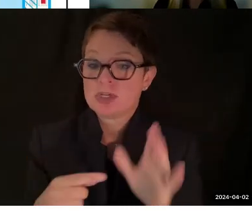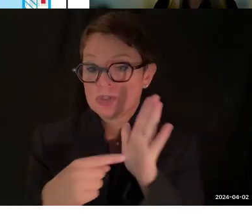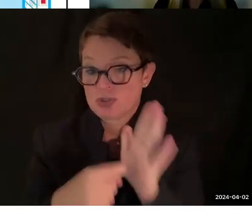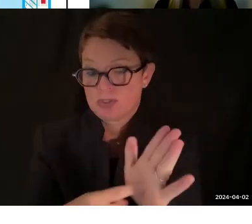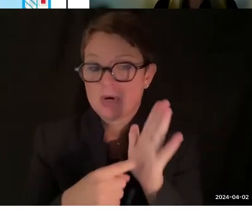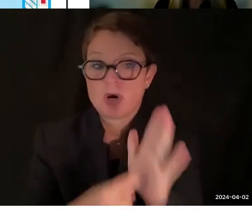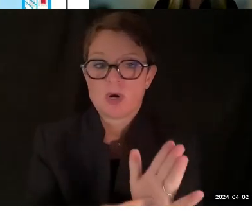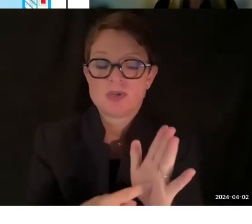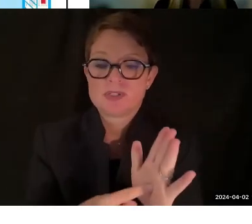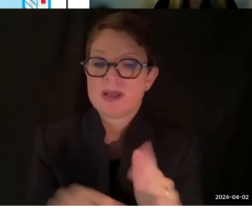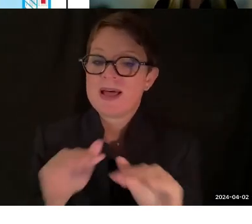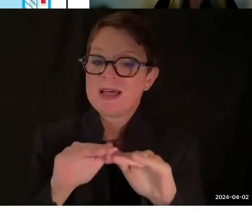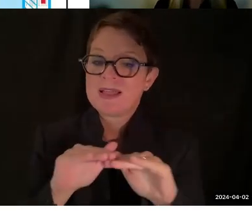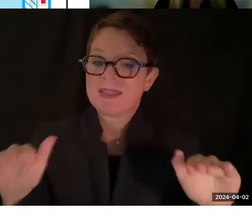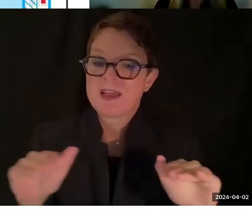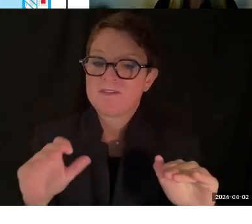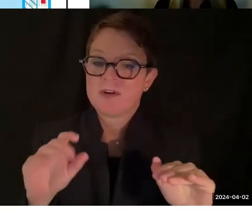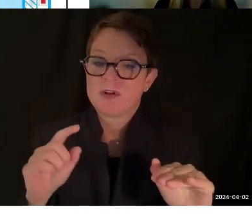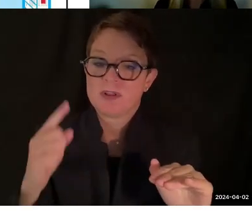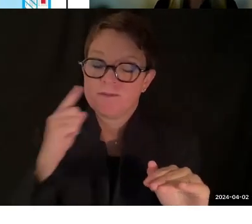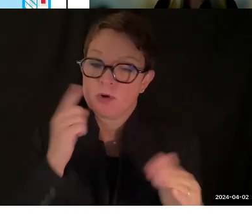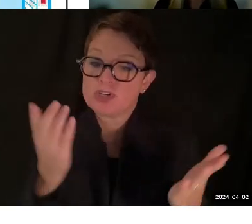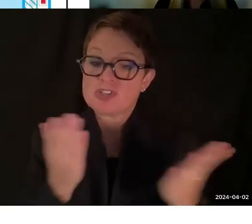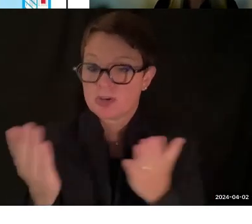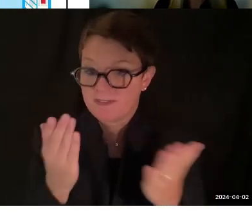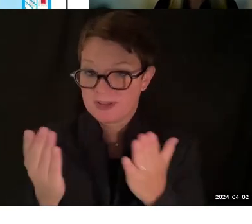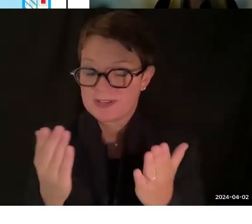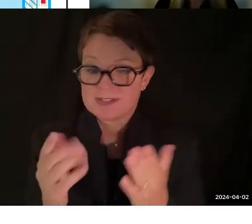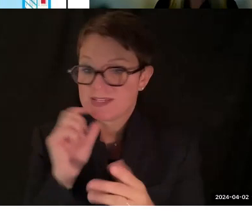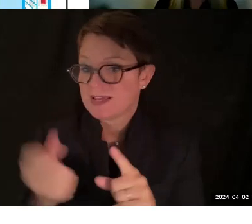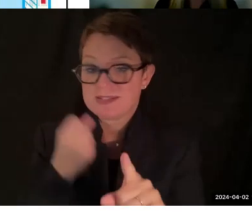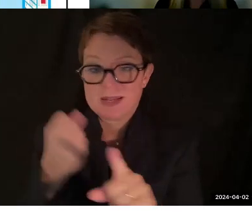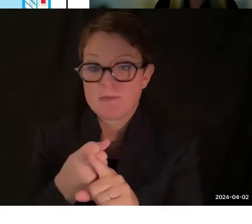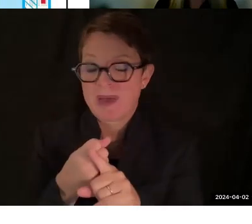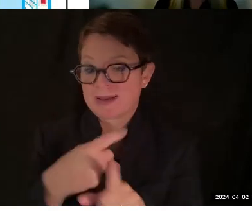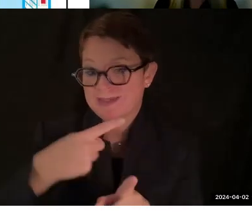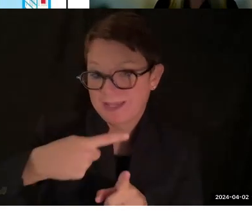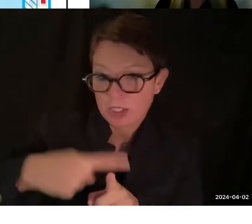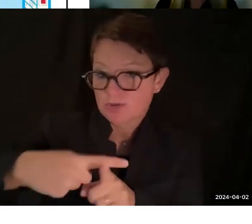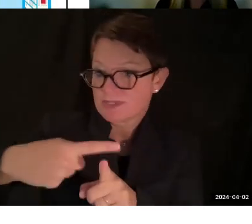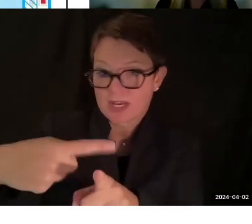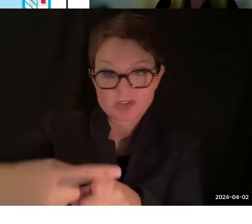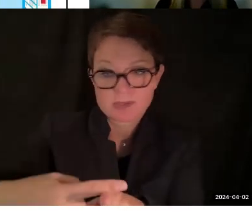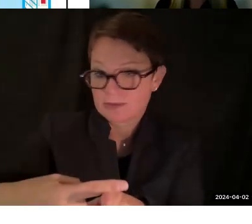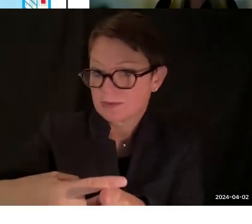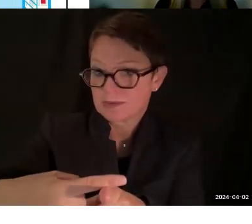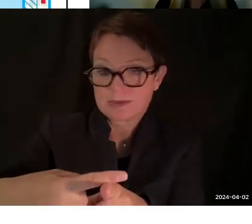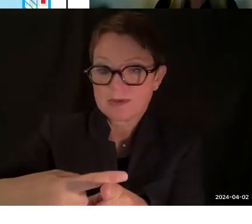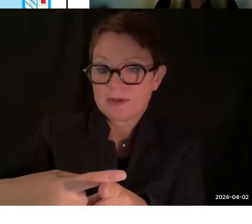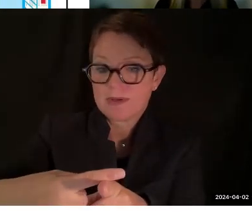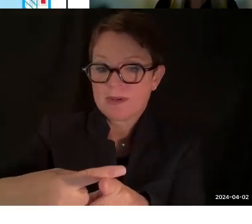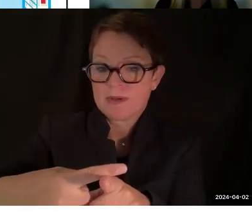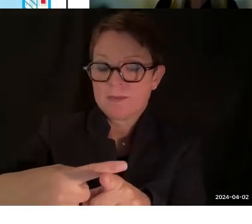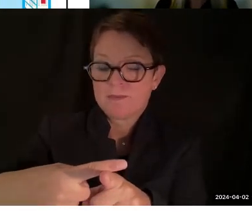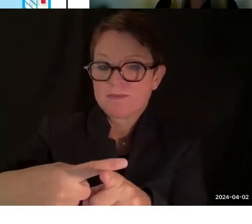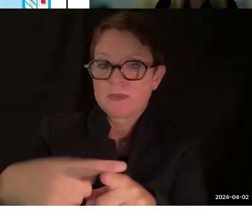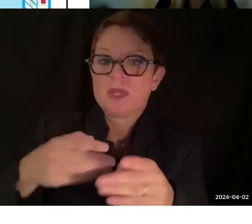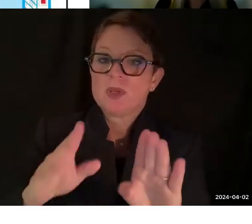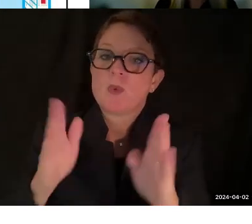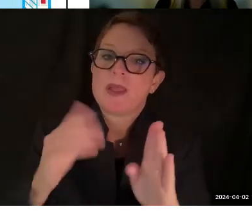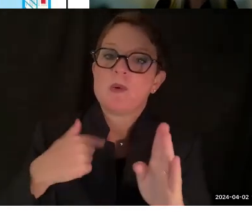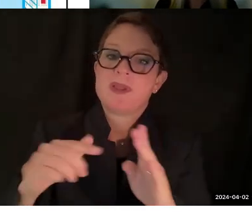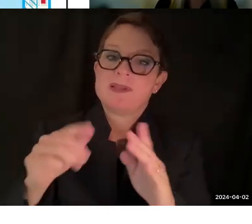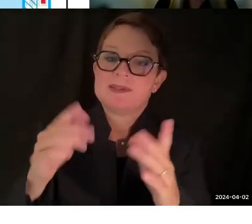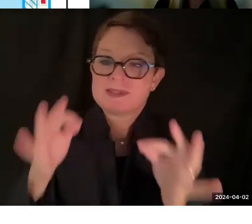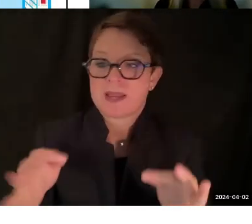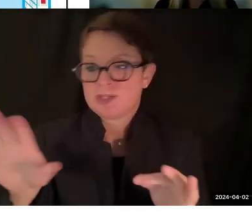that you're looking at level of service Cs or better. So it's not impacting these intersections in a way that we would choose to pick one or